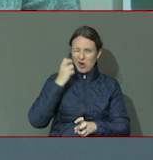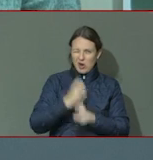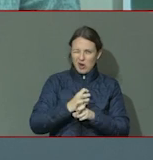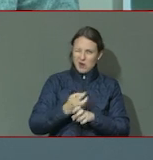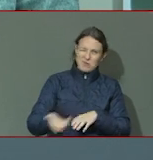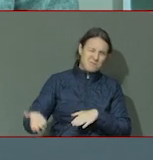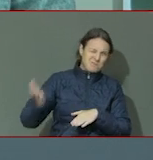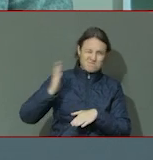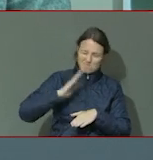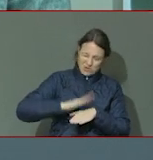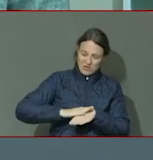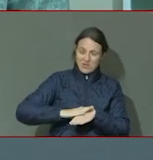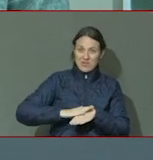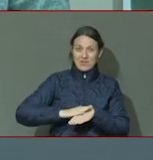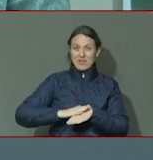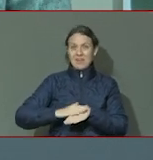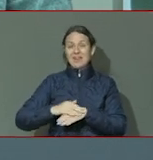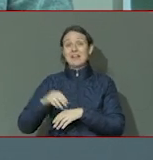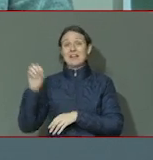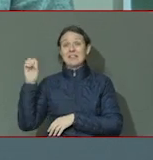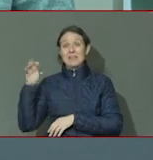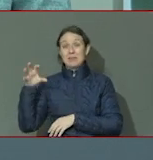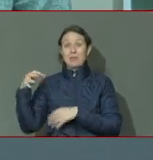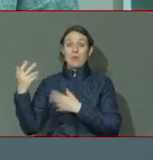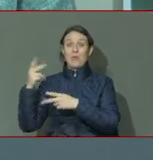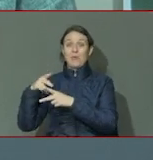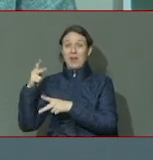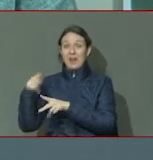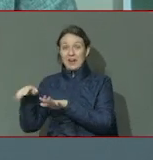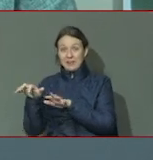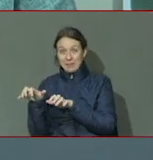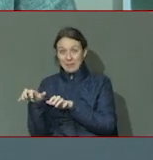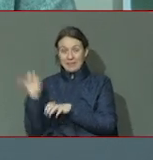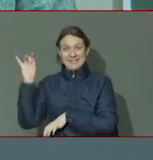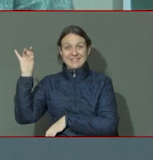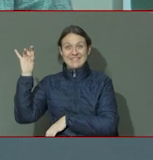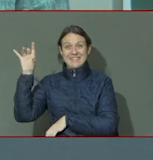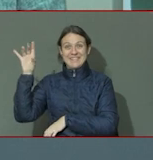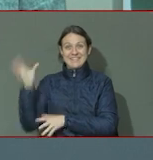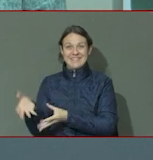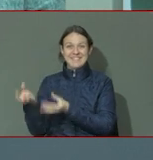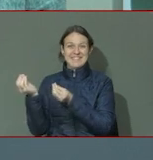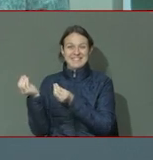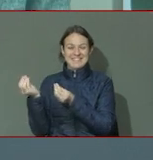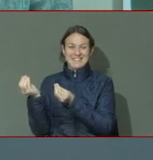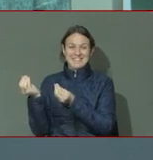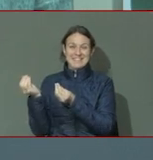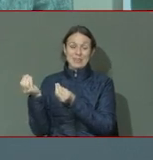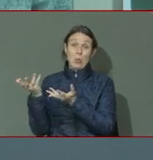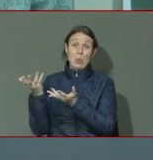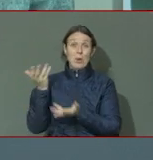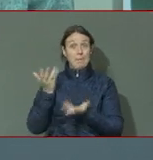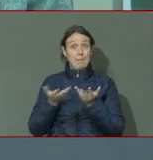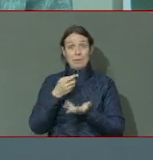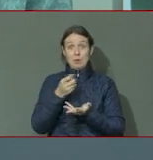more. And when you get to the record exam or the final exam, you're going to get your distinction. Or the other way, maybe you're not going